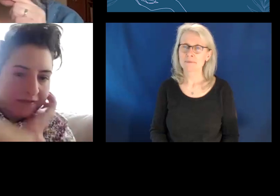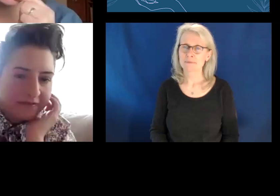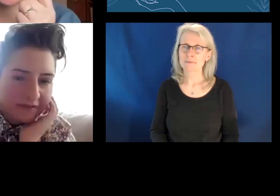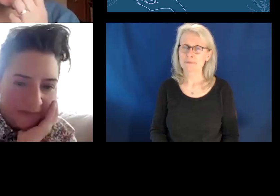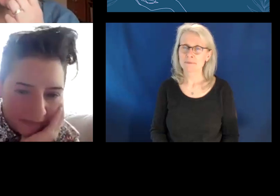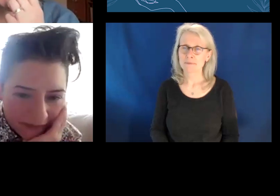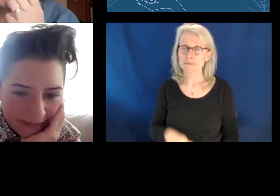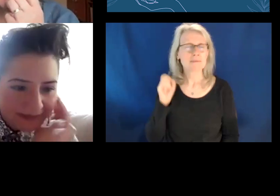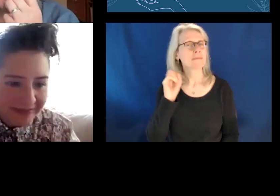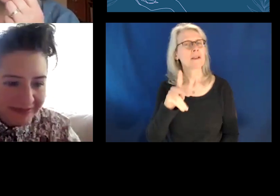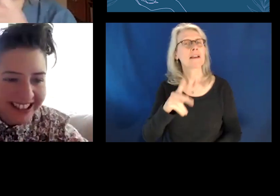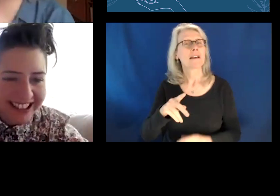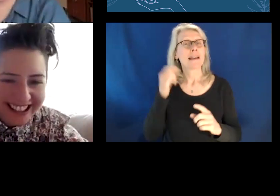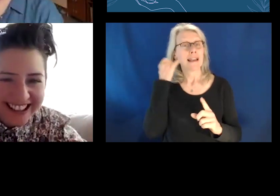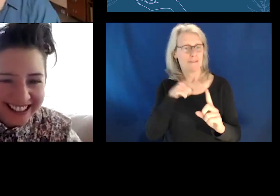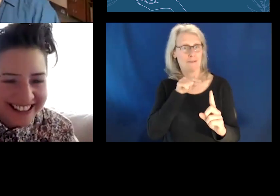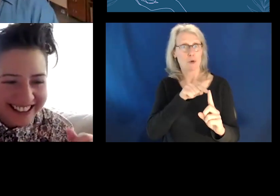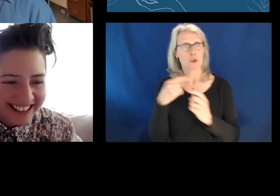care of the caretakers,